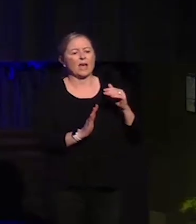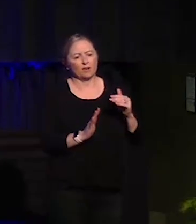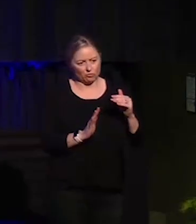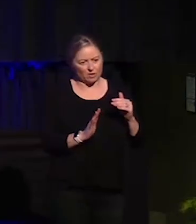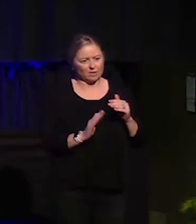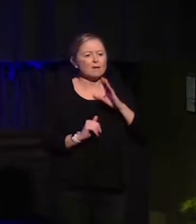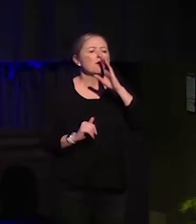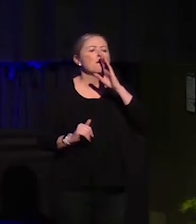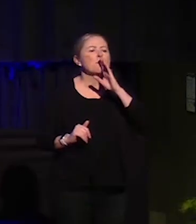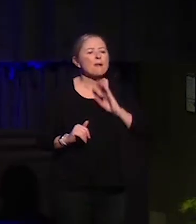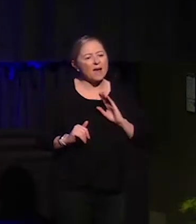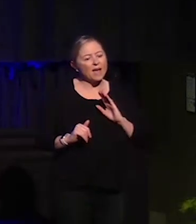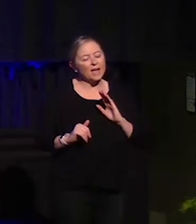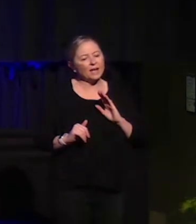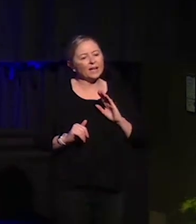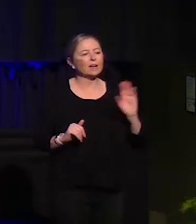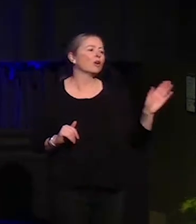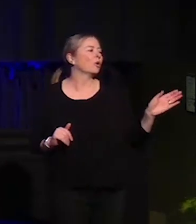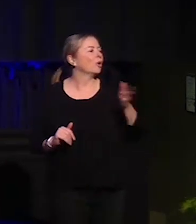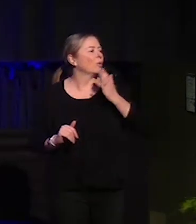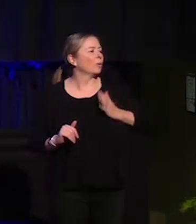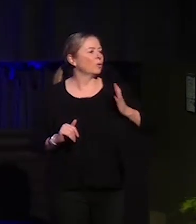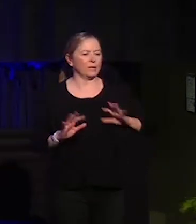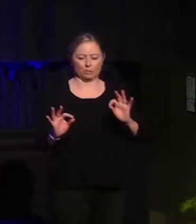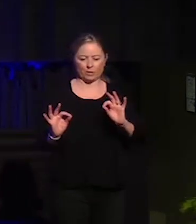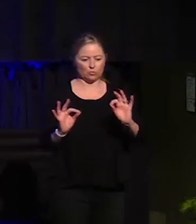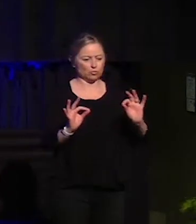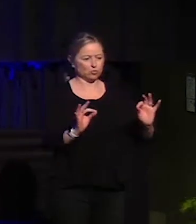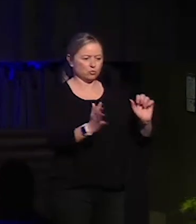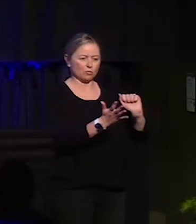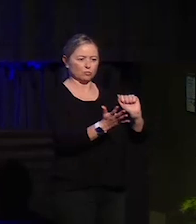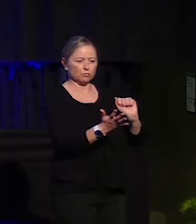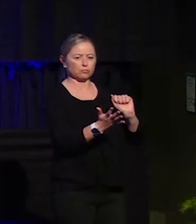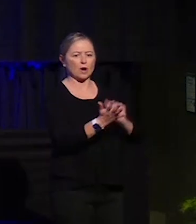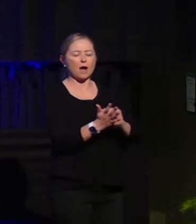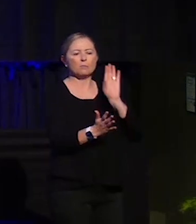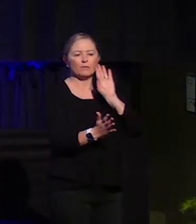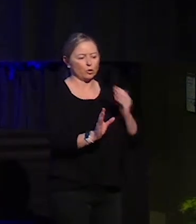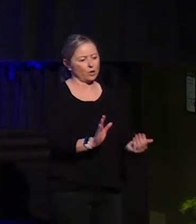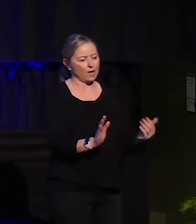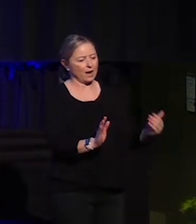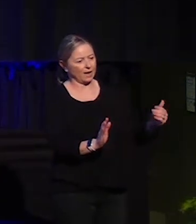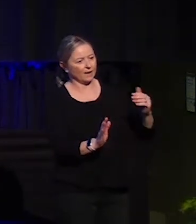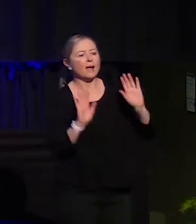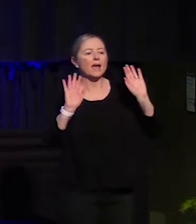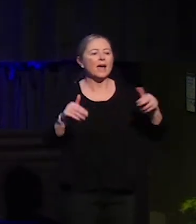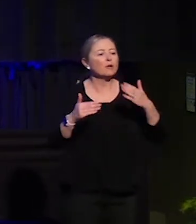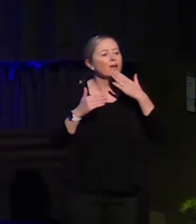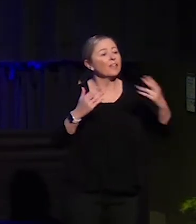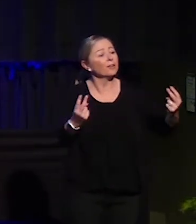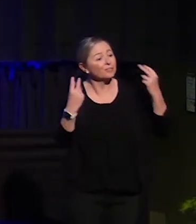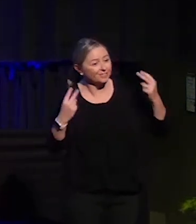about. It's the vanilla we all need to get right. Whew. Anyway, thank you for your